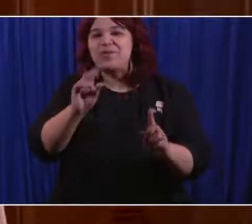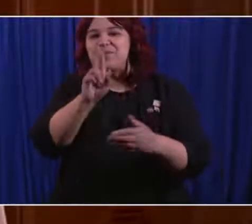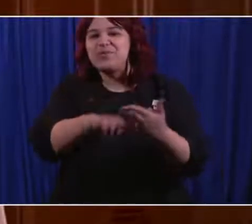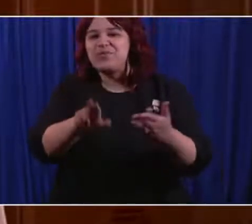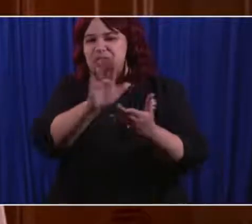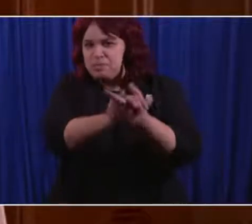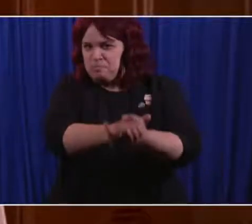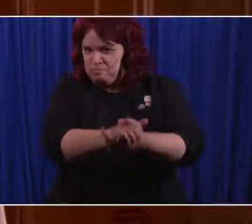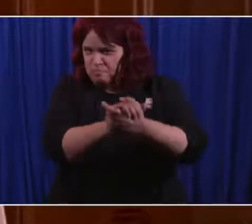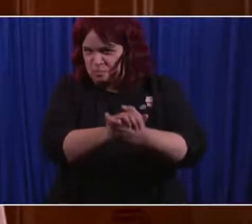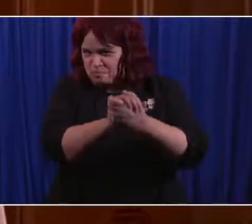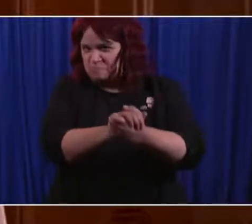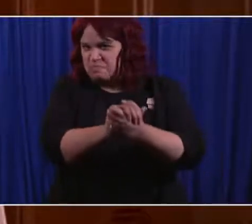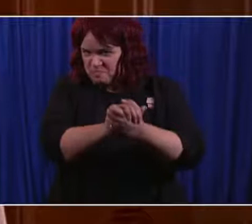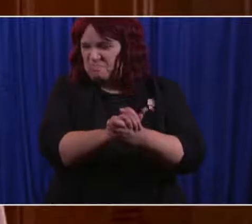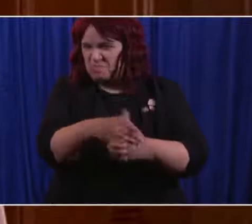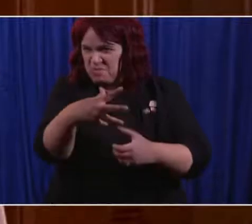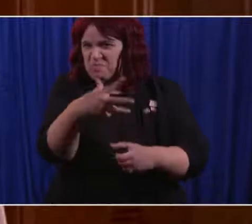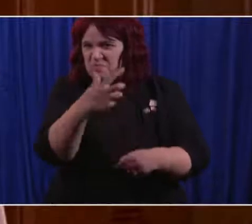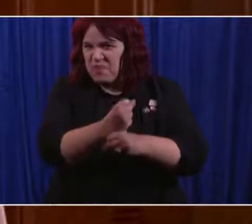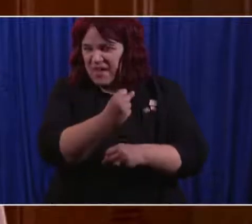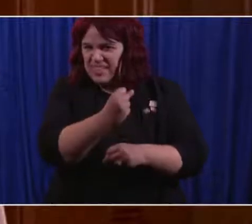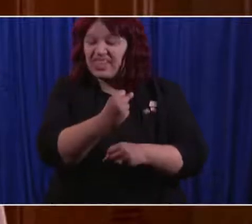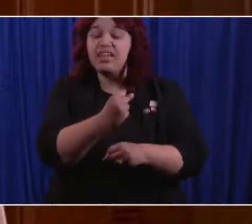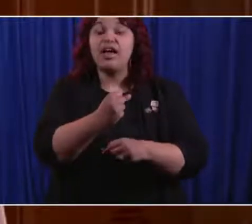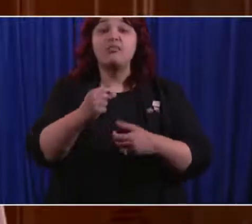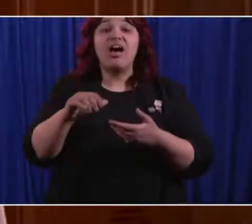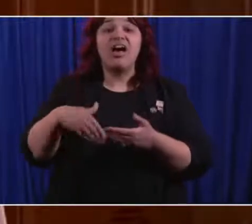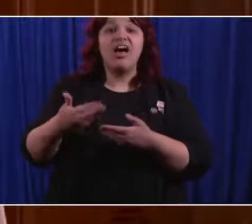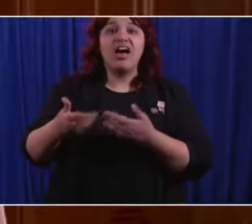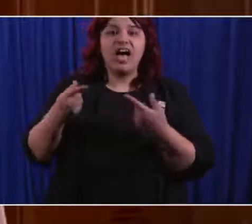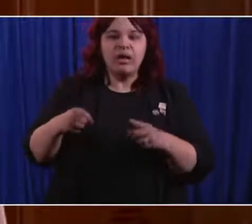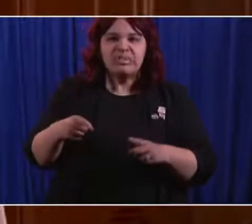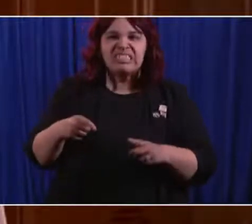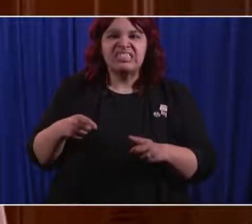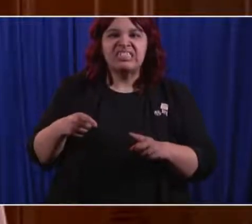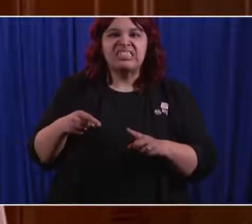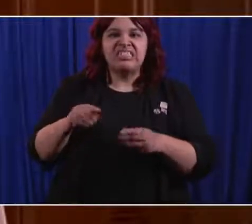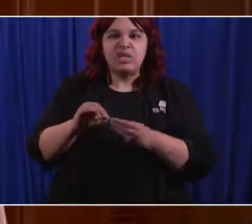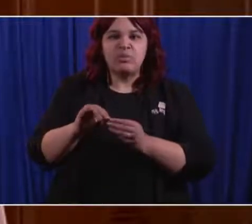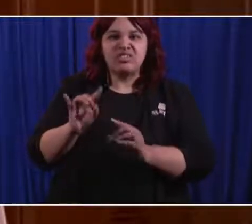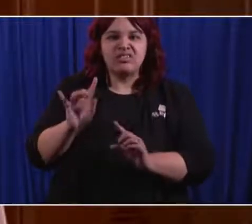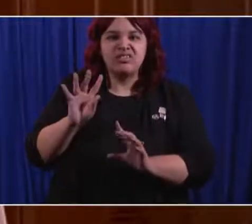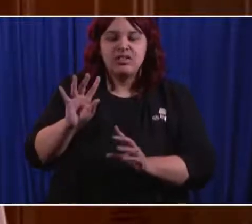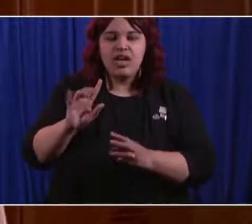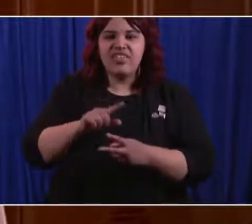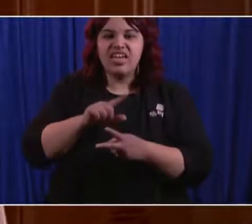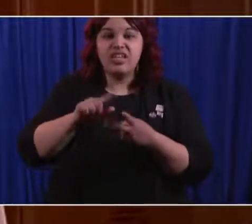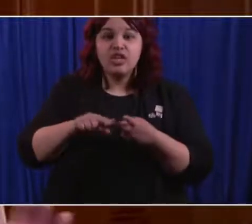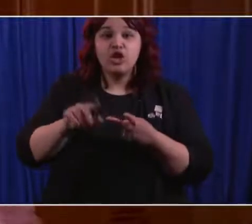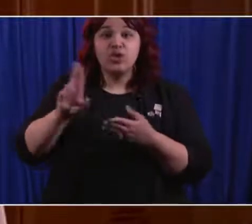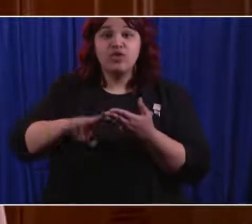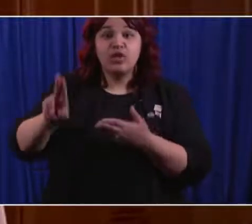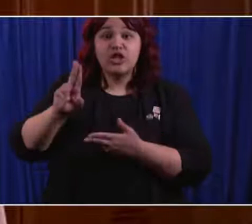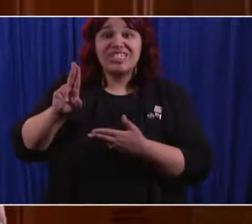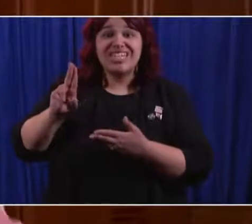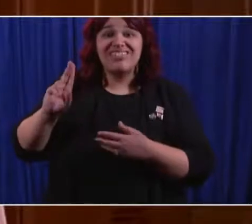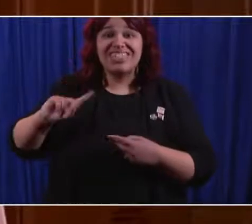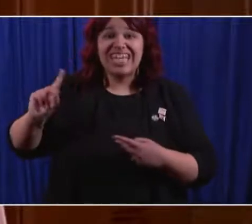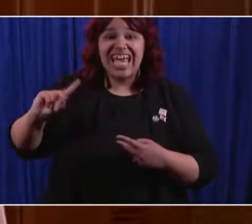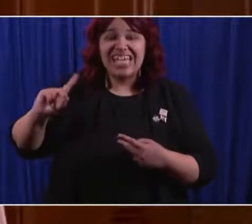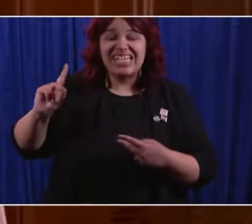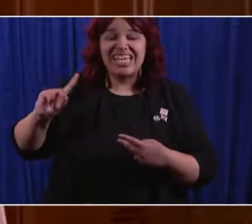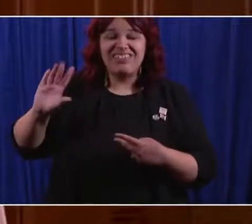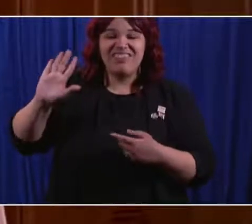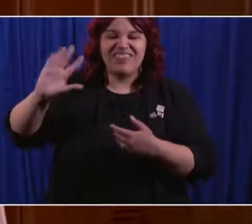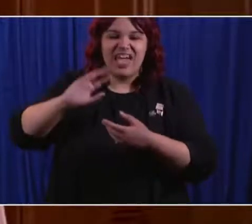what we saw at OU after that is not good. What we saw at the University of Dayton after that was not good. Or what we saw Saturday,